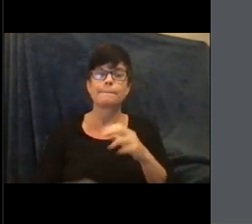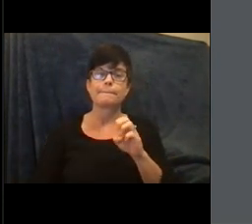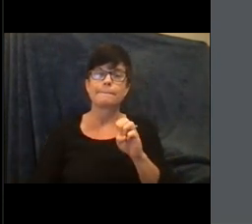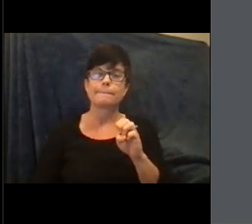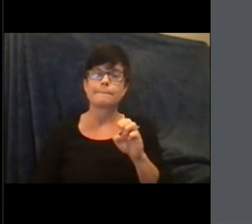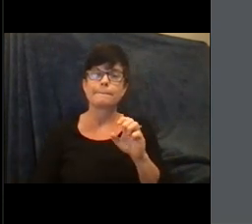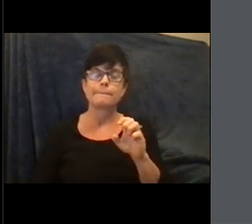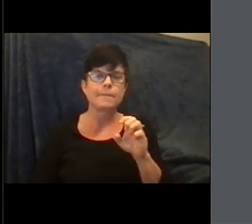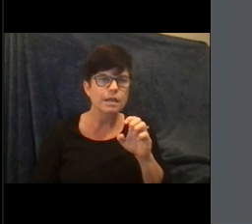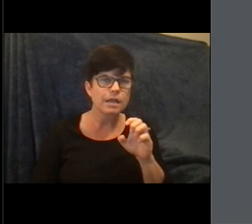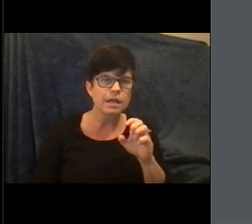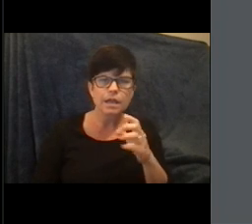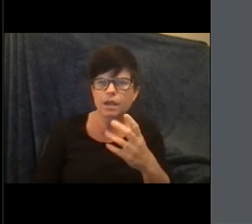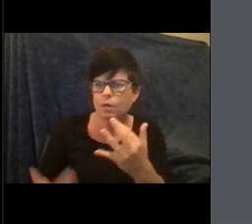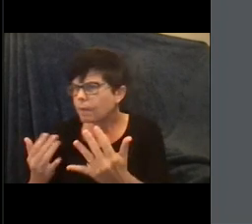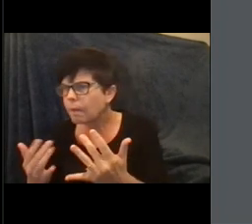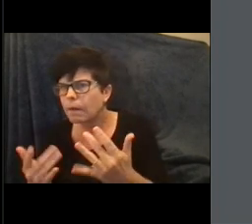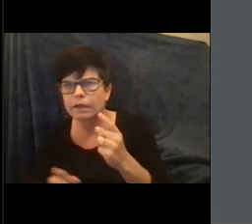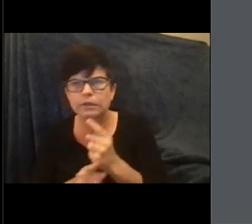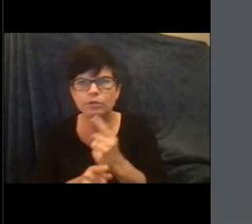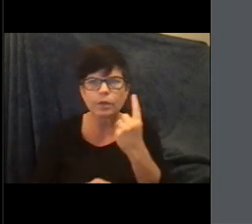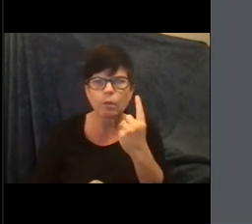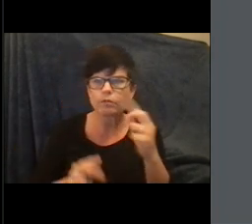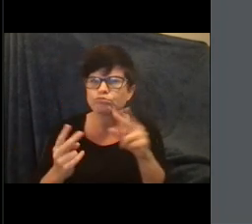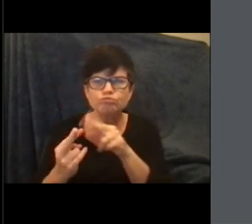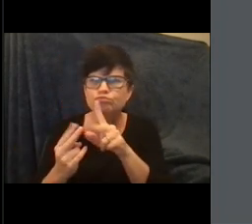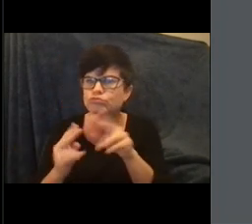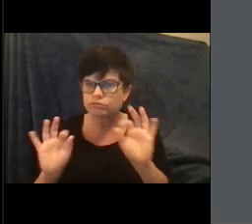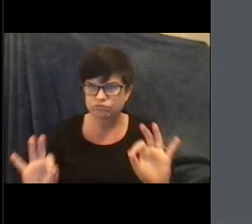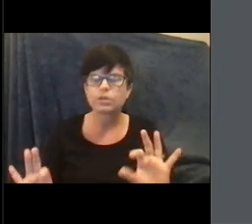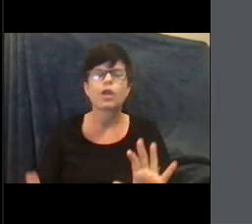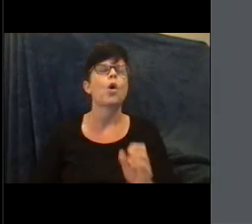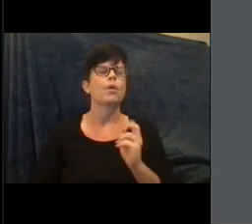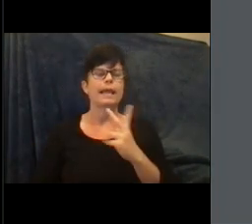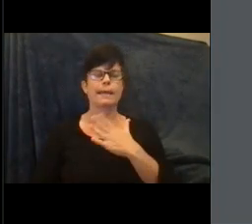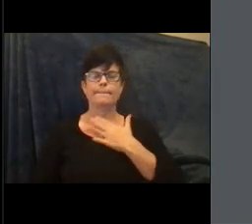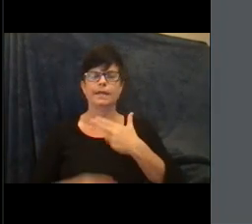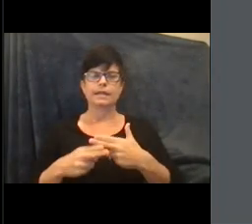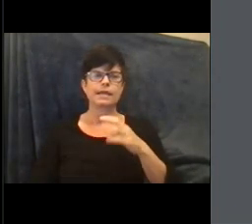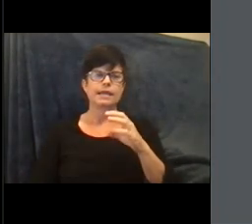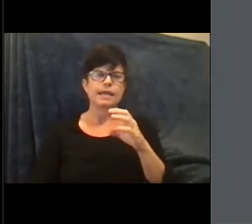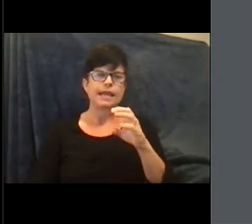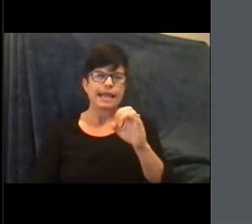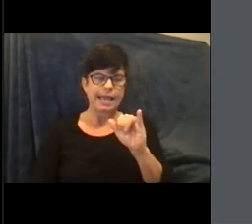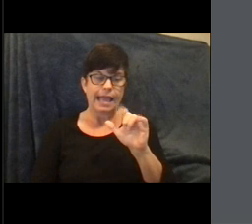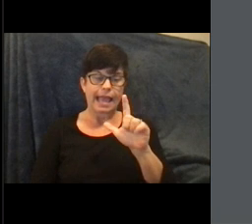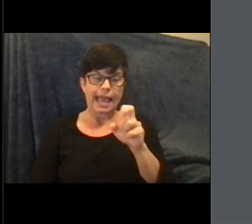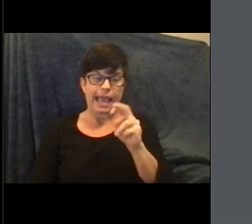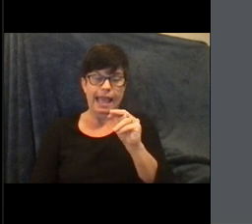I the right one? I'm not sure. Either one is fine. Okay. My name is Eileen Brucolari, and